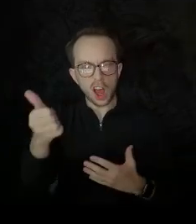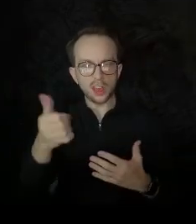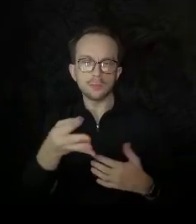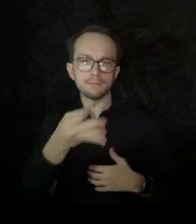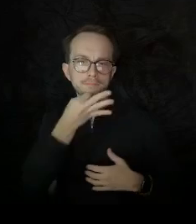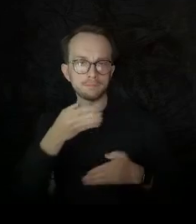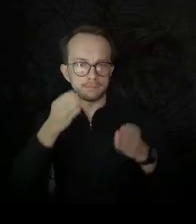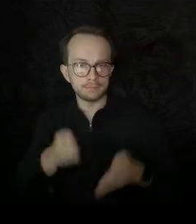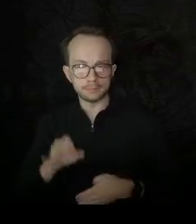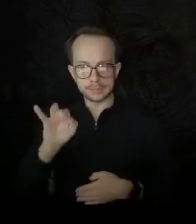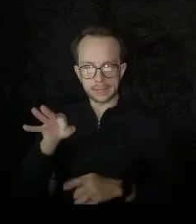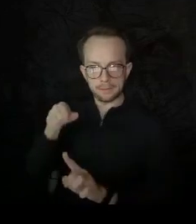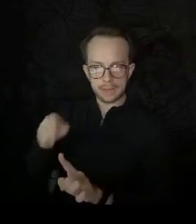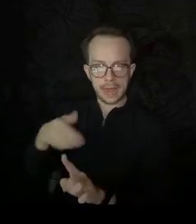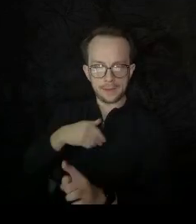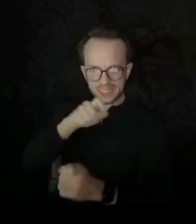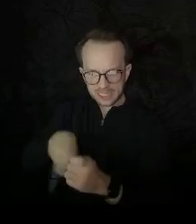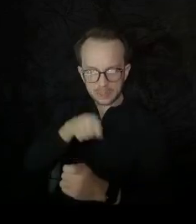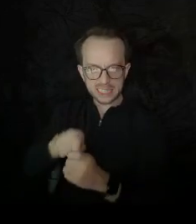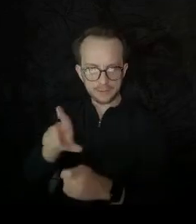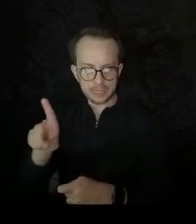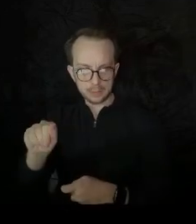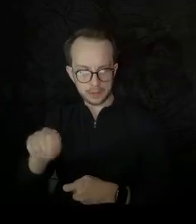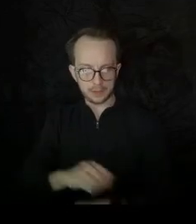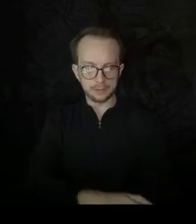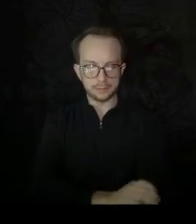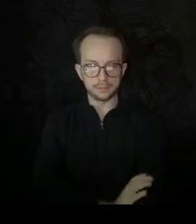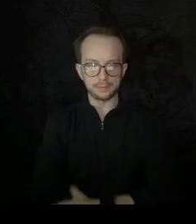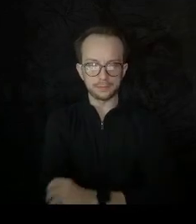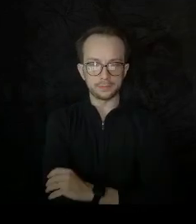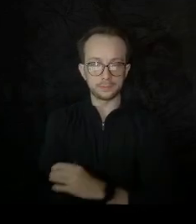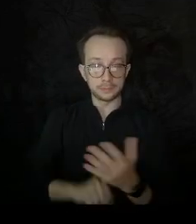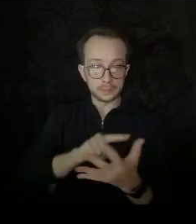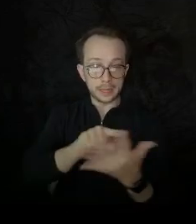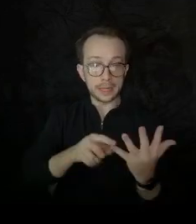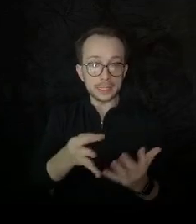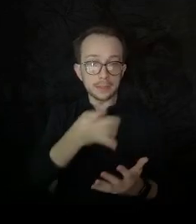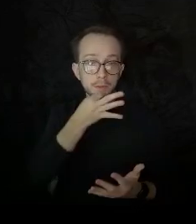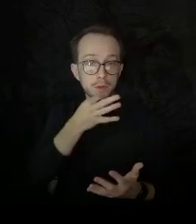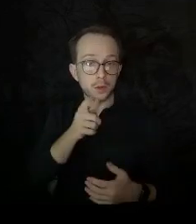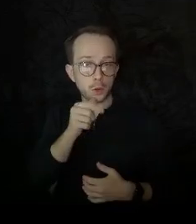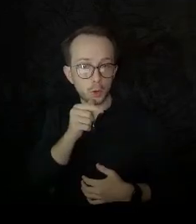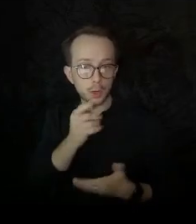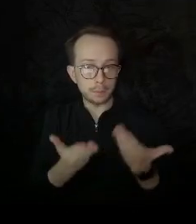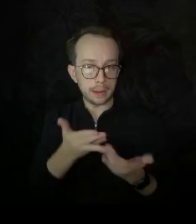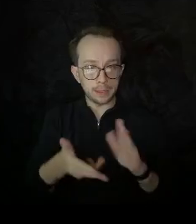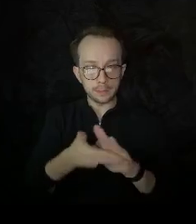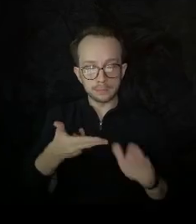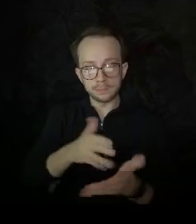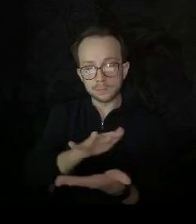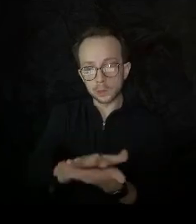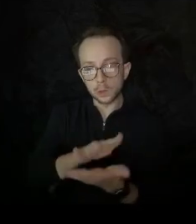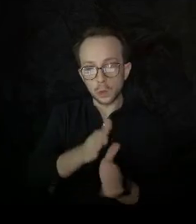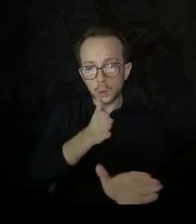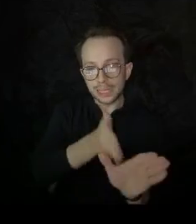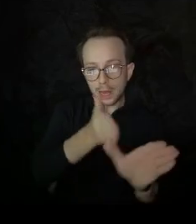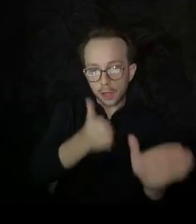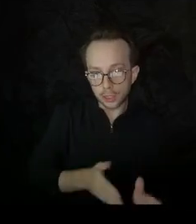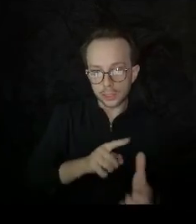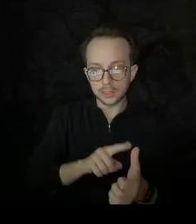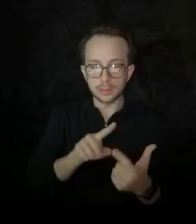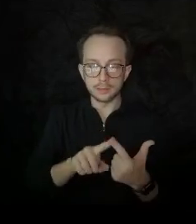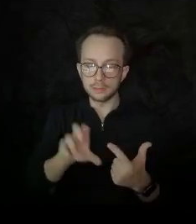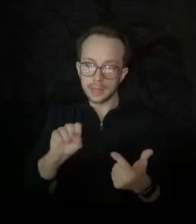specific learning disability. These experts might be called school psychologists, speech-language